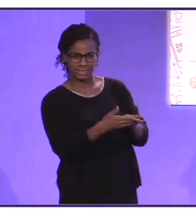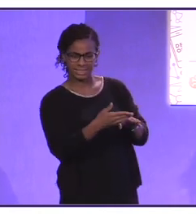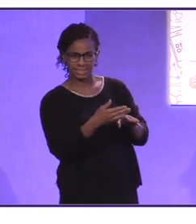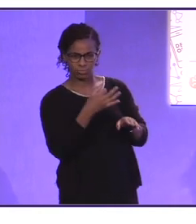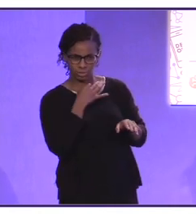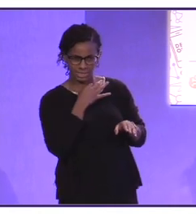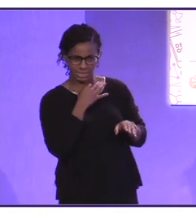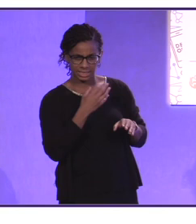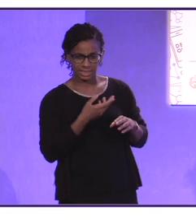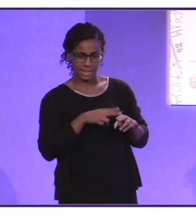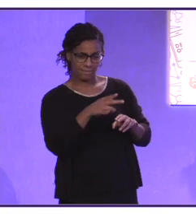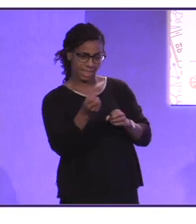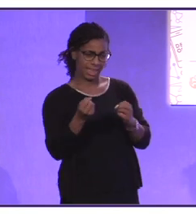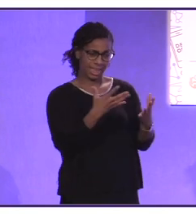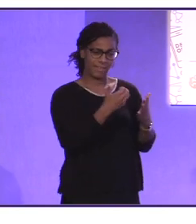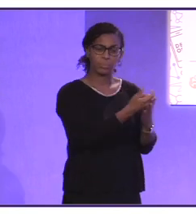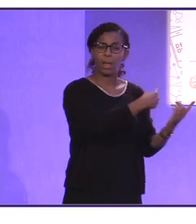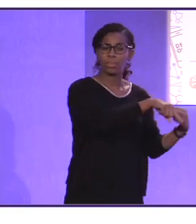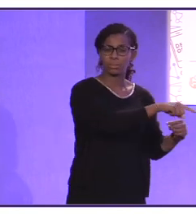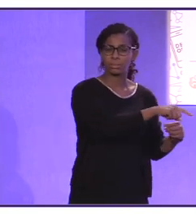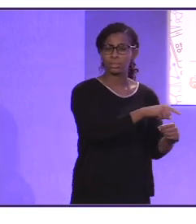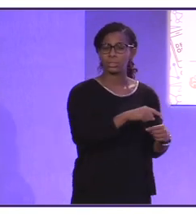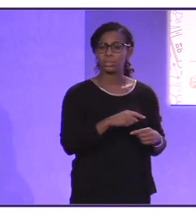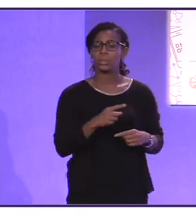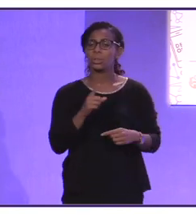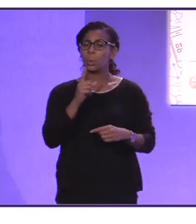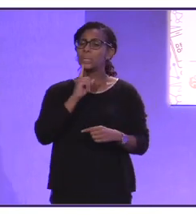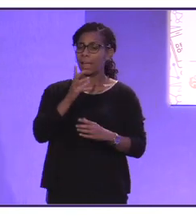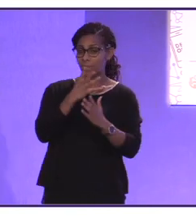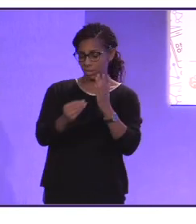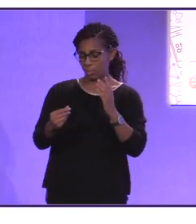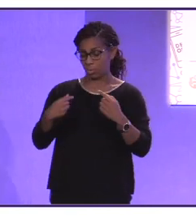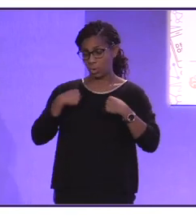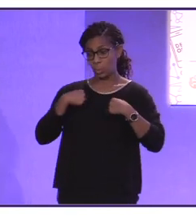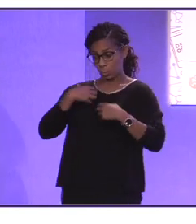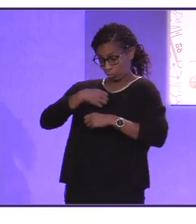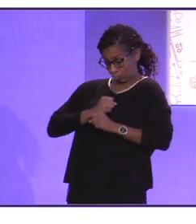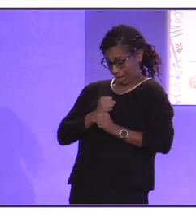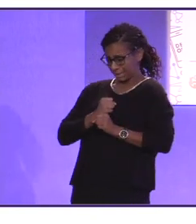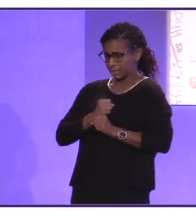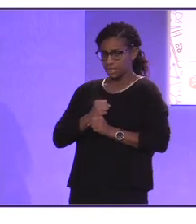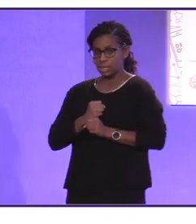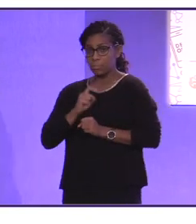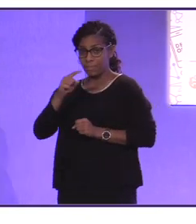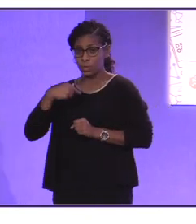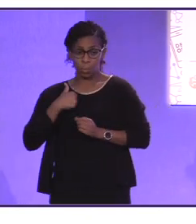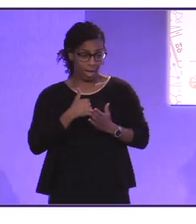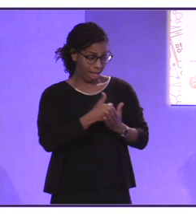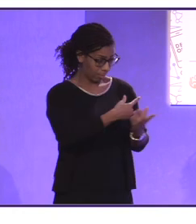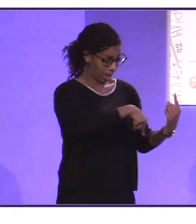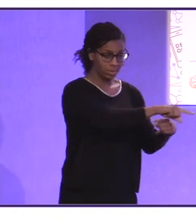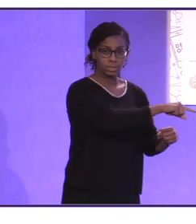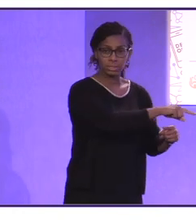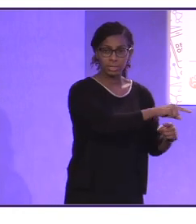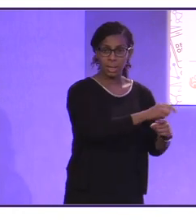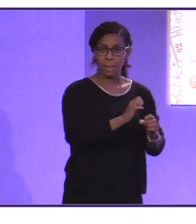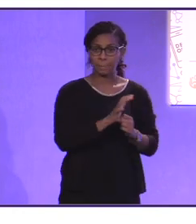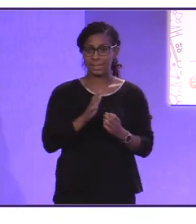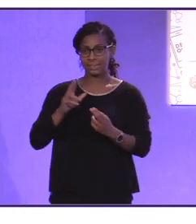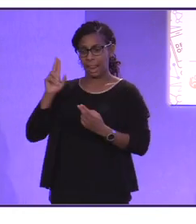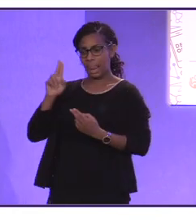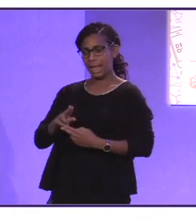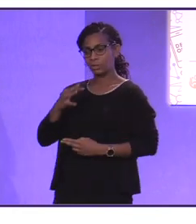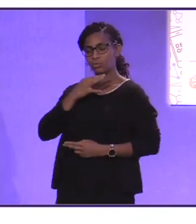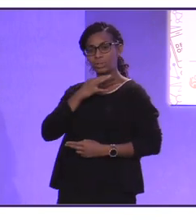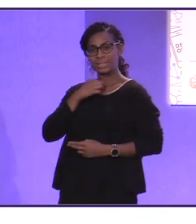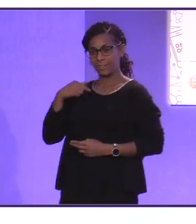So if you're stressed out and you help other people, you're actually lowering your chance of there being a negative impact of